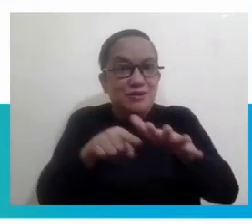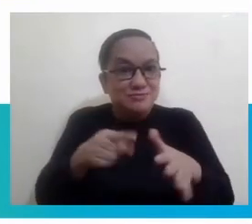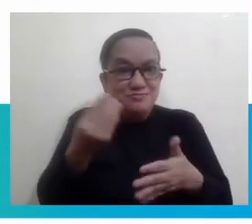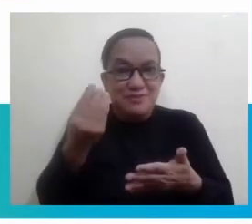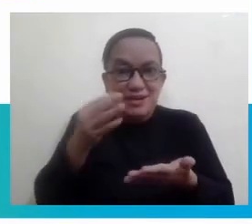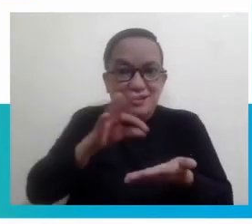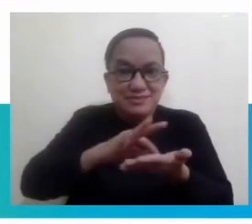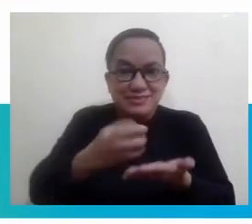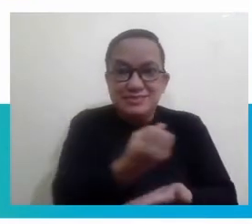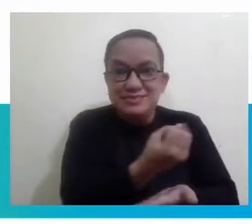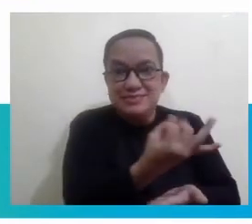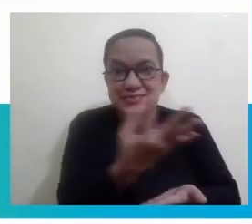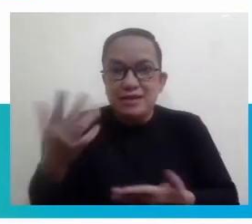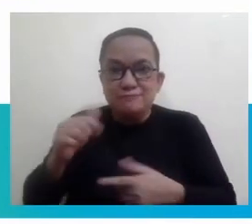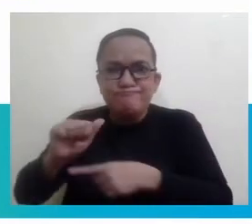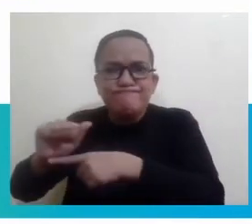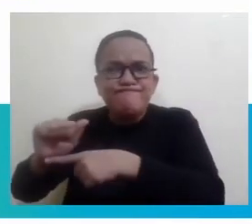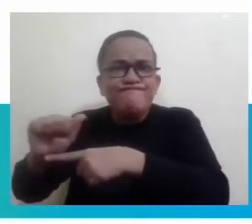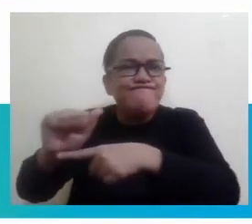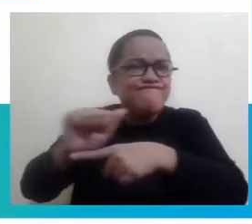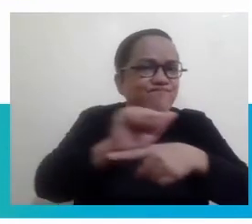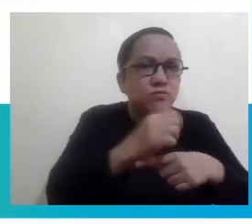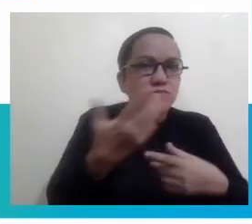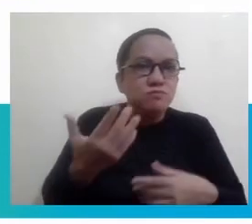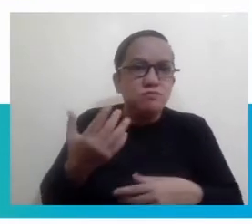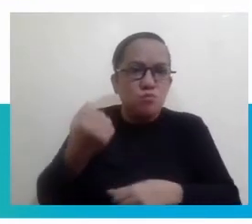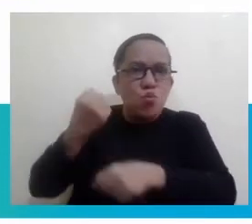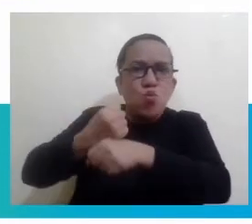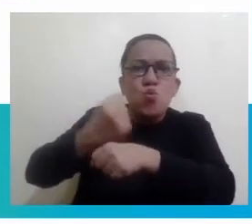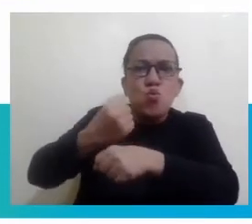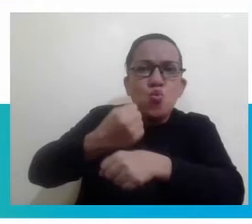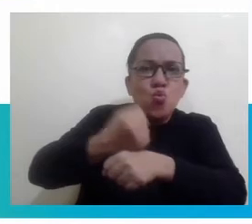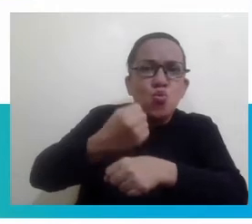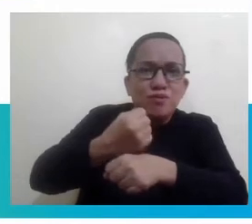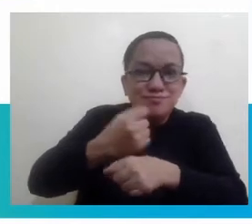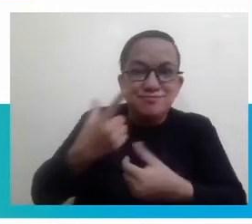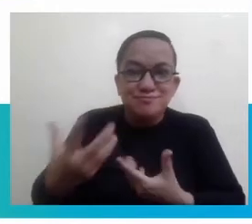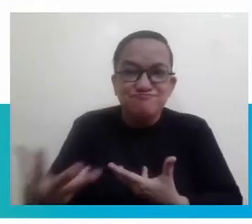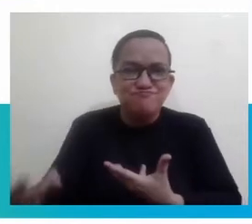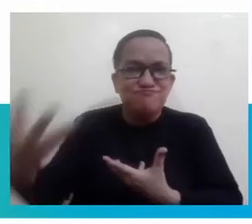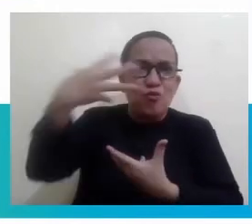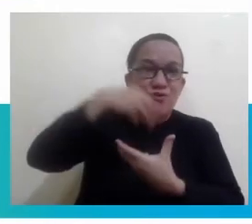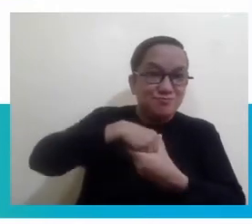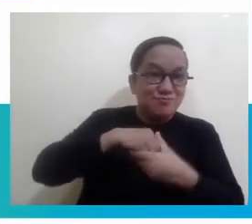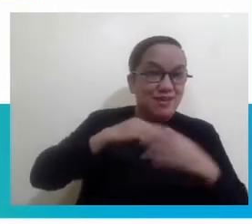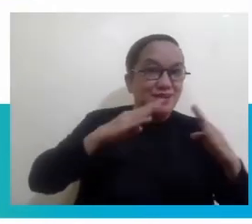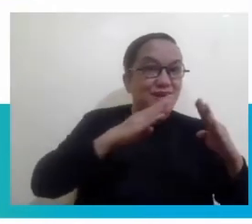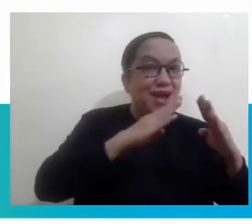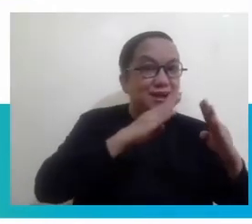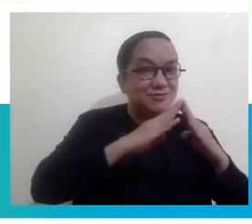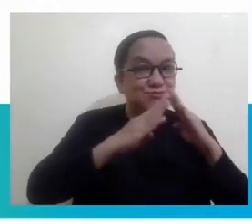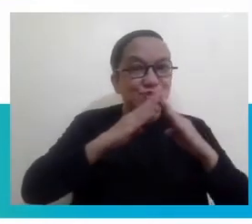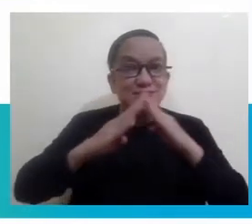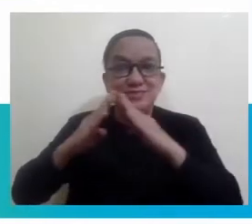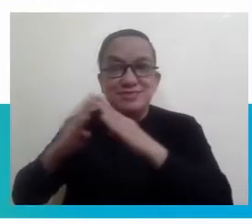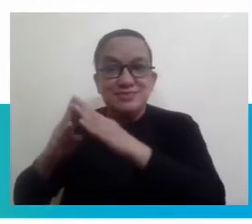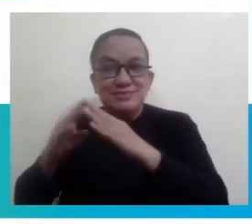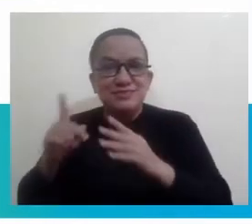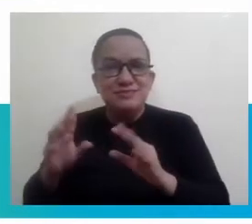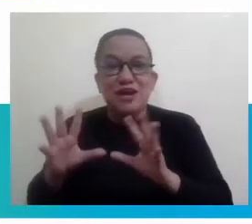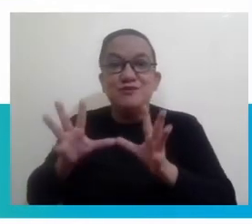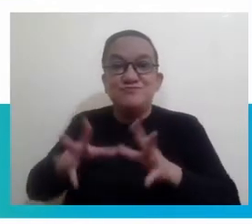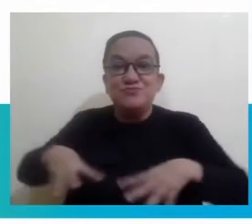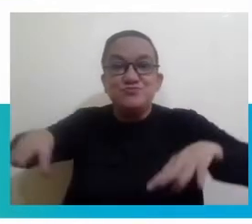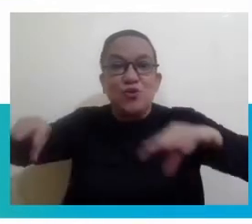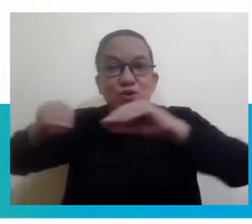here in the Solomon with the community. We learn that when the families, they learn more about how to do savings. When they